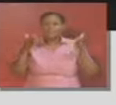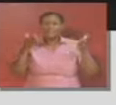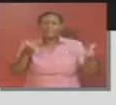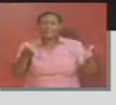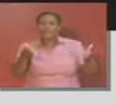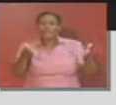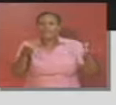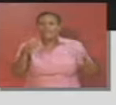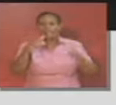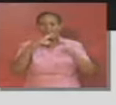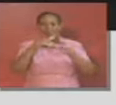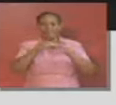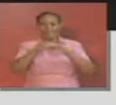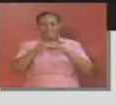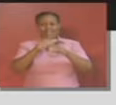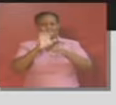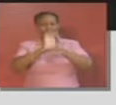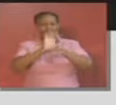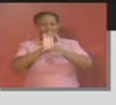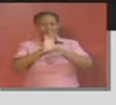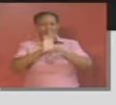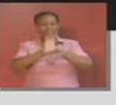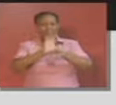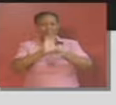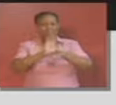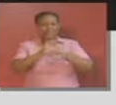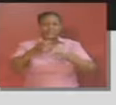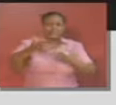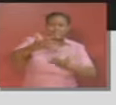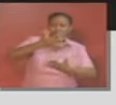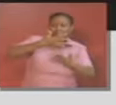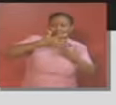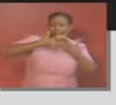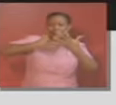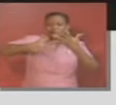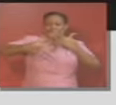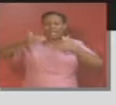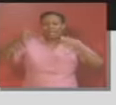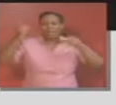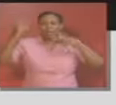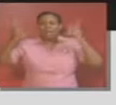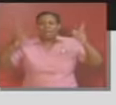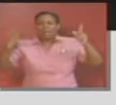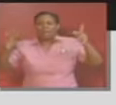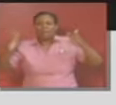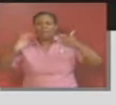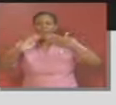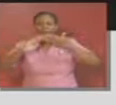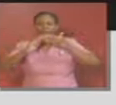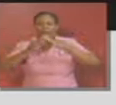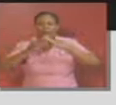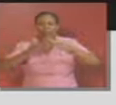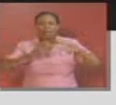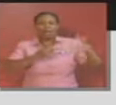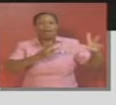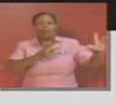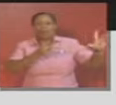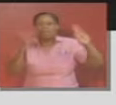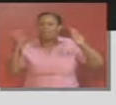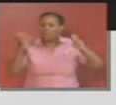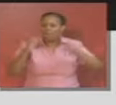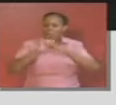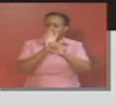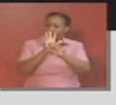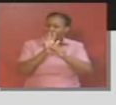that service, you will note that there are actually several primary contacts that have become cases. Let's count